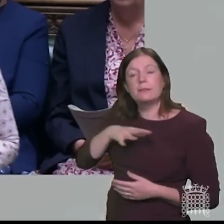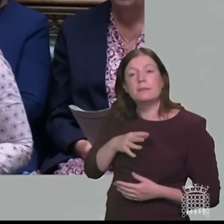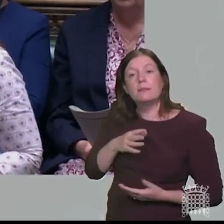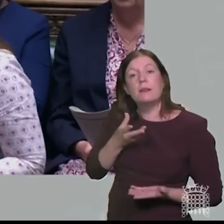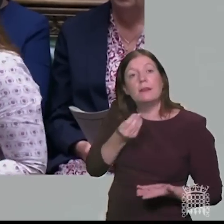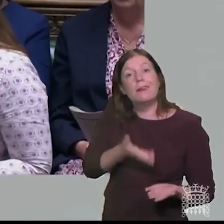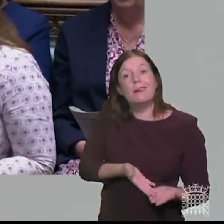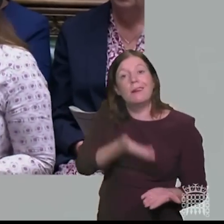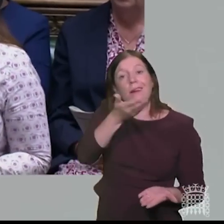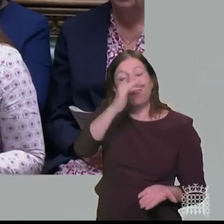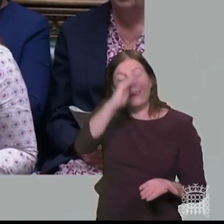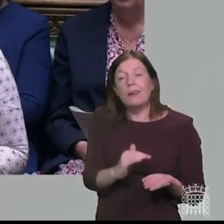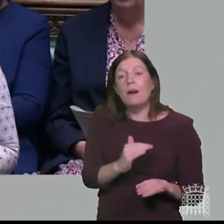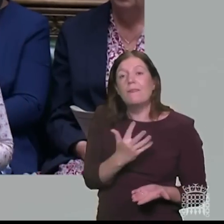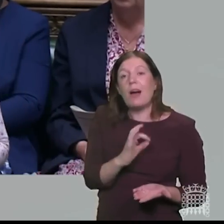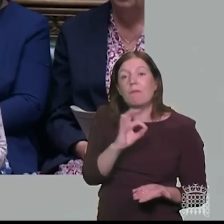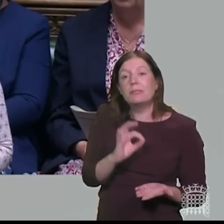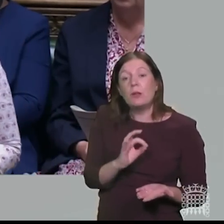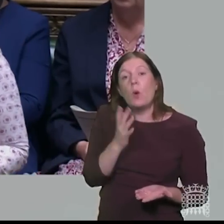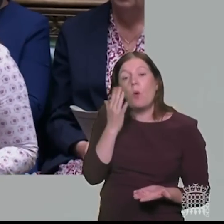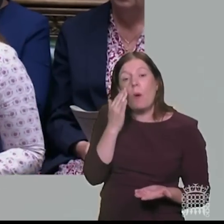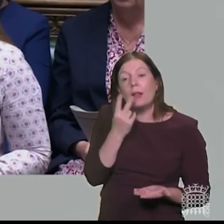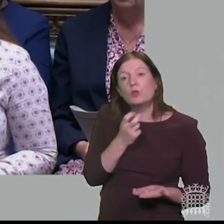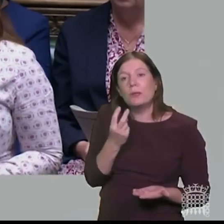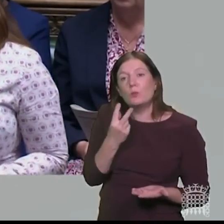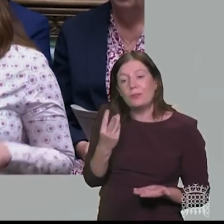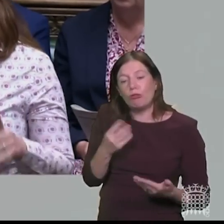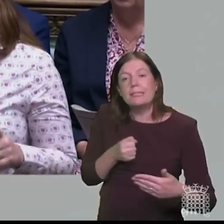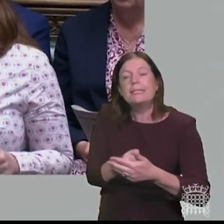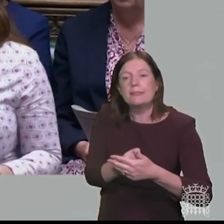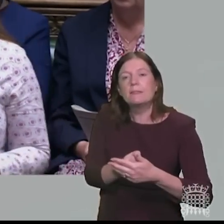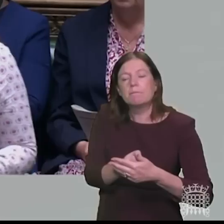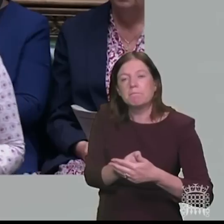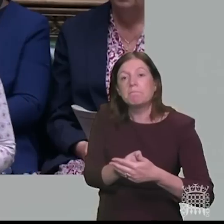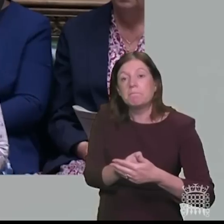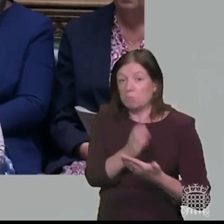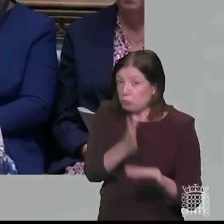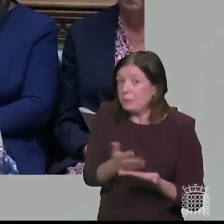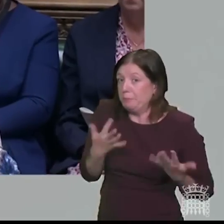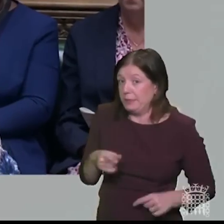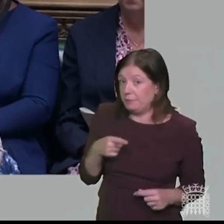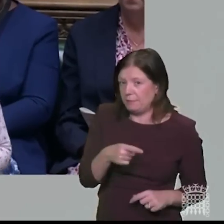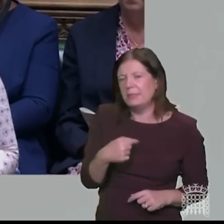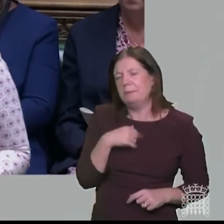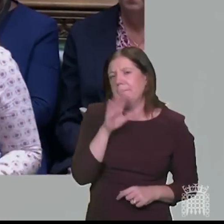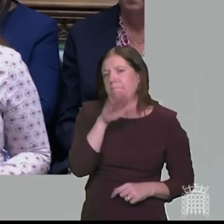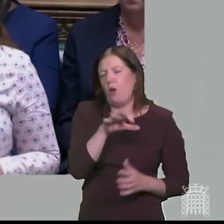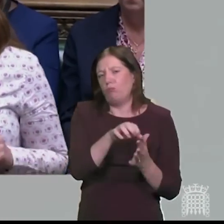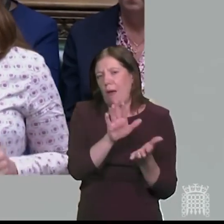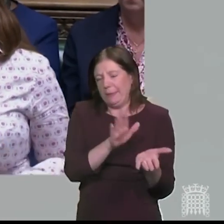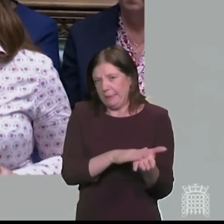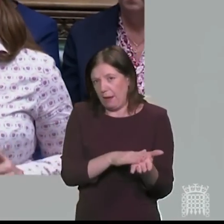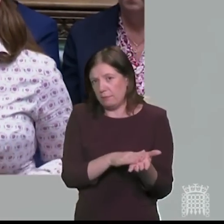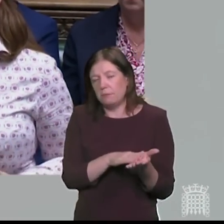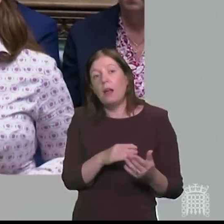Inflation at or below 5% by the end of this year. So I want to ask the Prime Minister, what will happen if